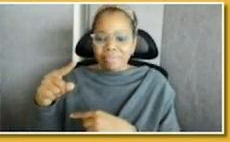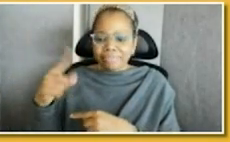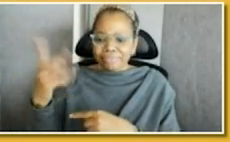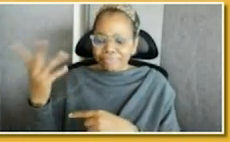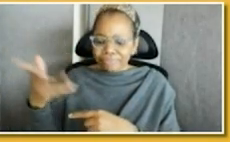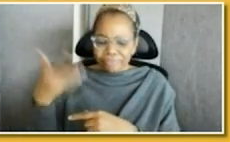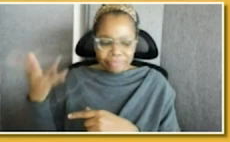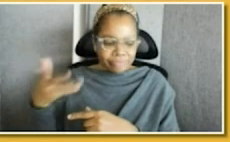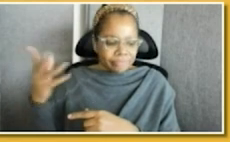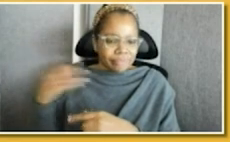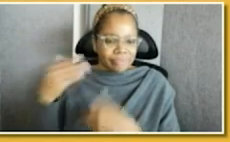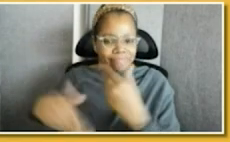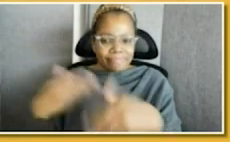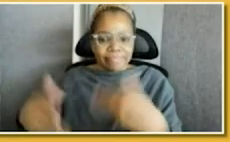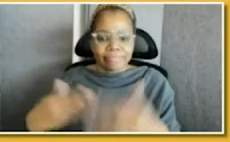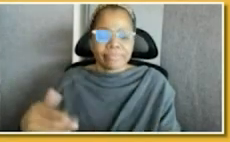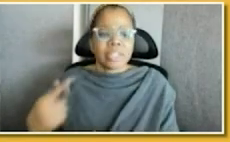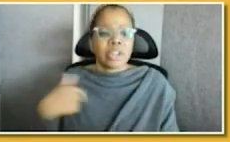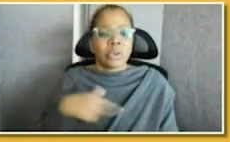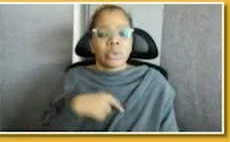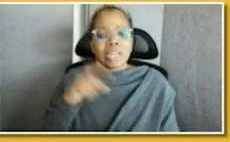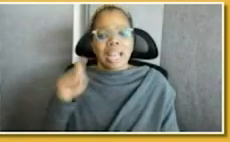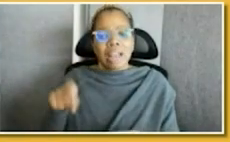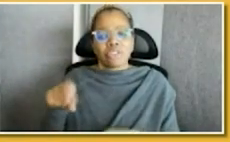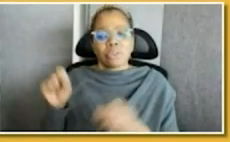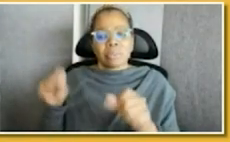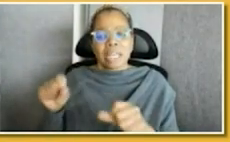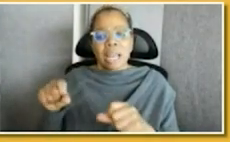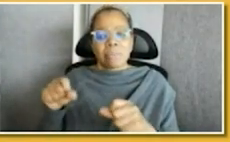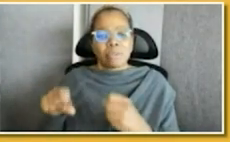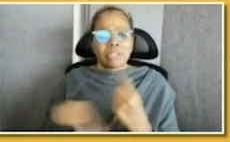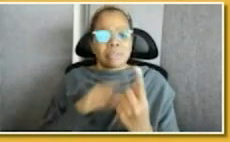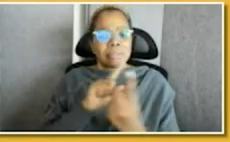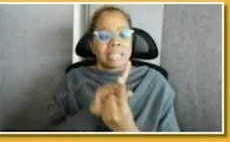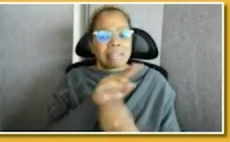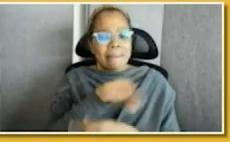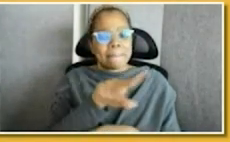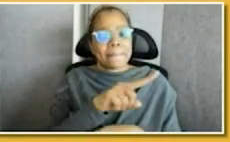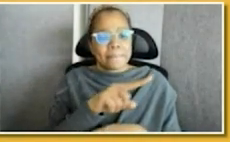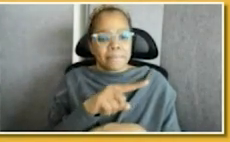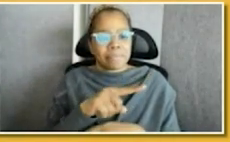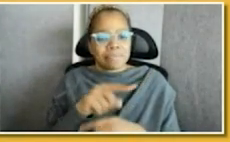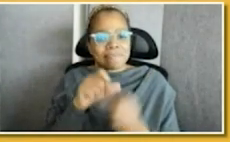moving forward on their plan. And we have to be able to meet them step by step and go further as well. So